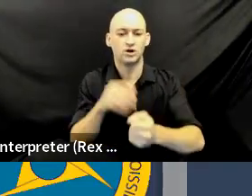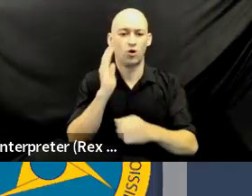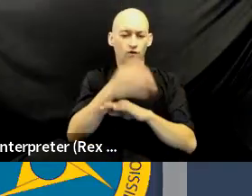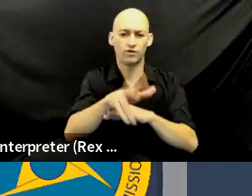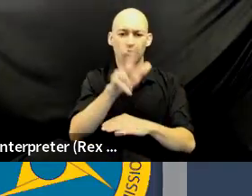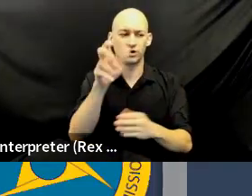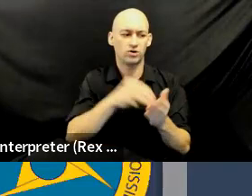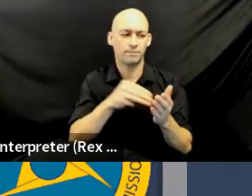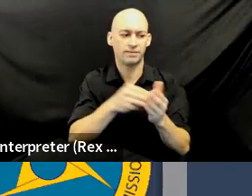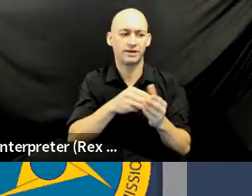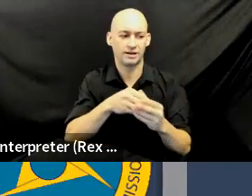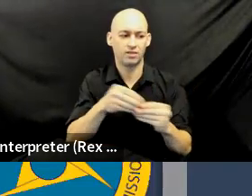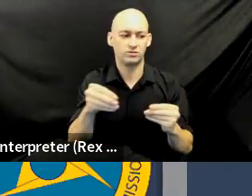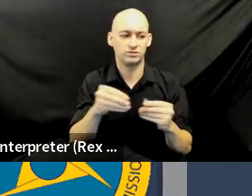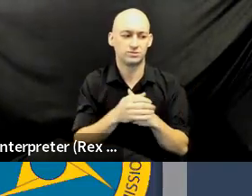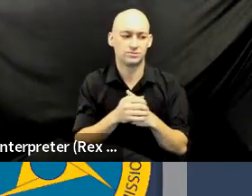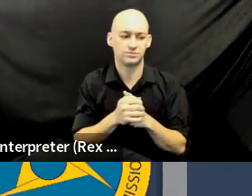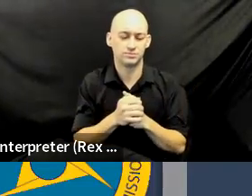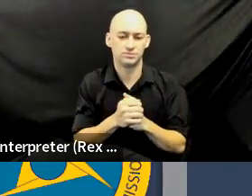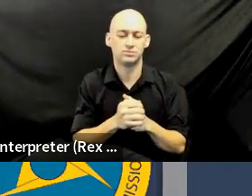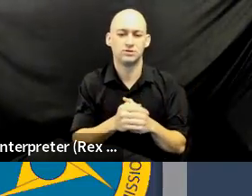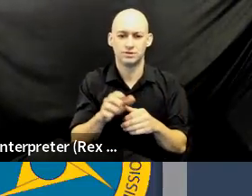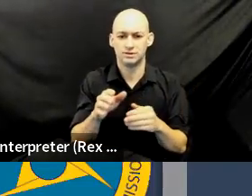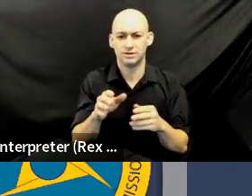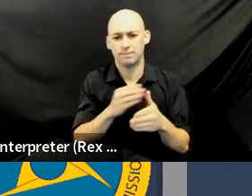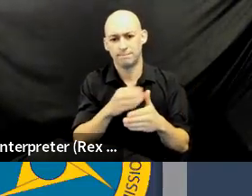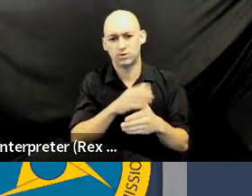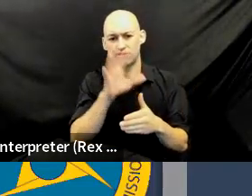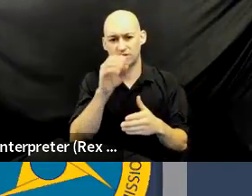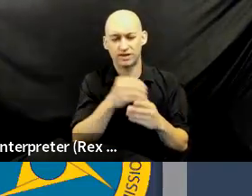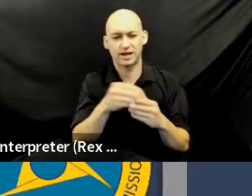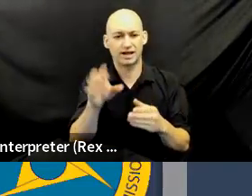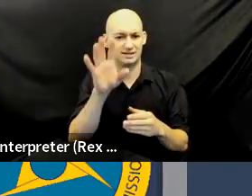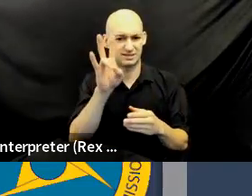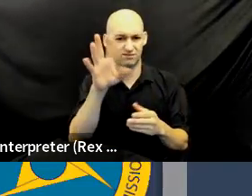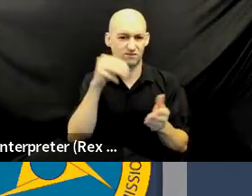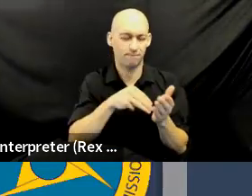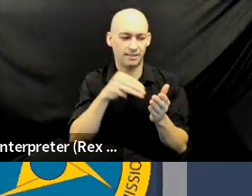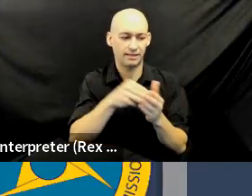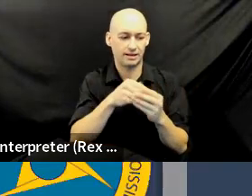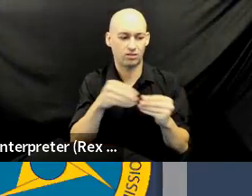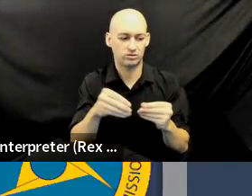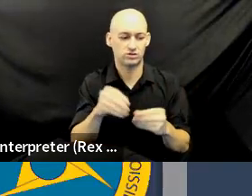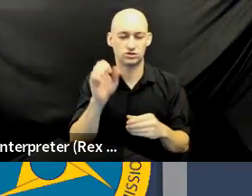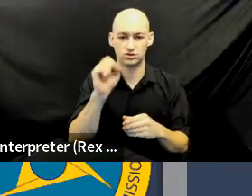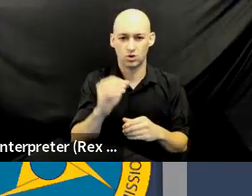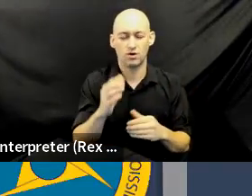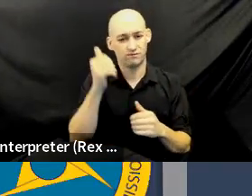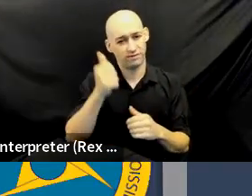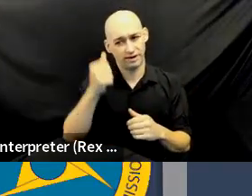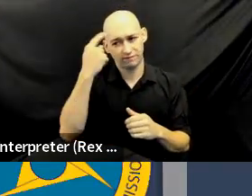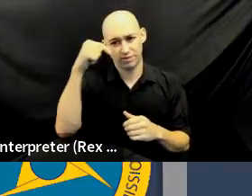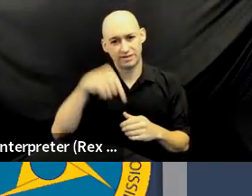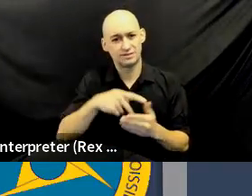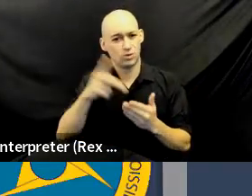million down to somewhere between $50 and $75 million. So your funding for this project